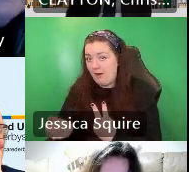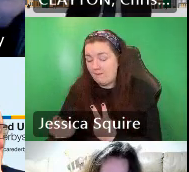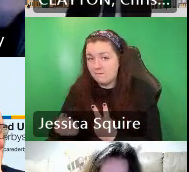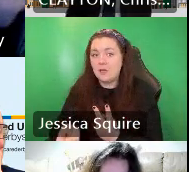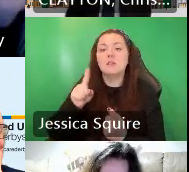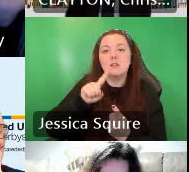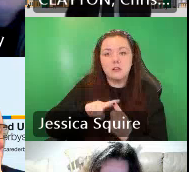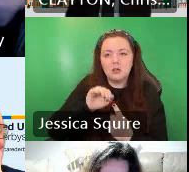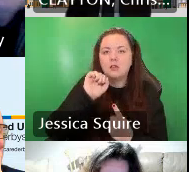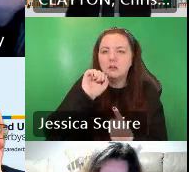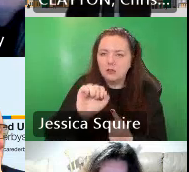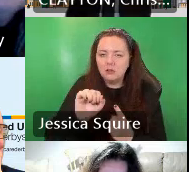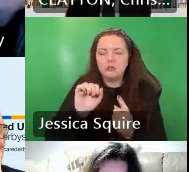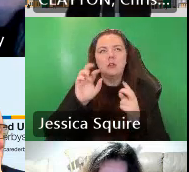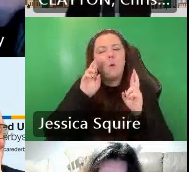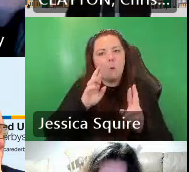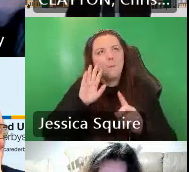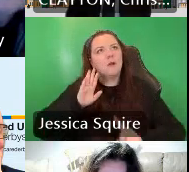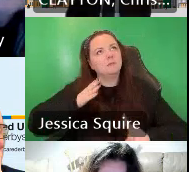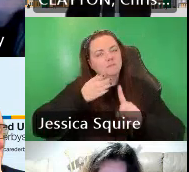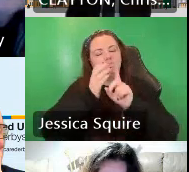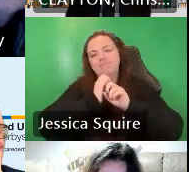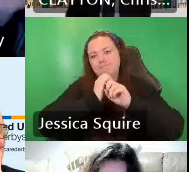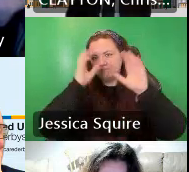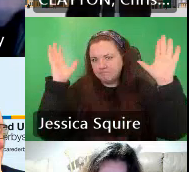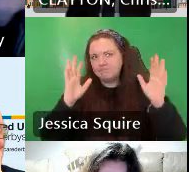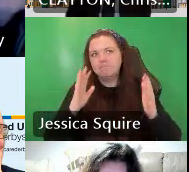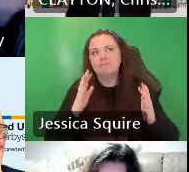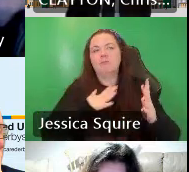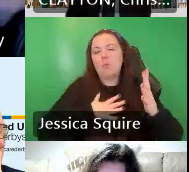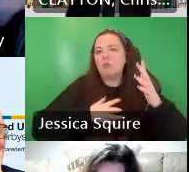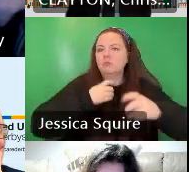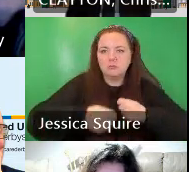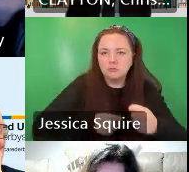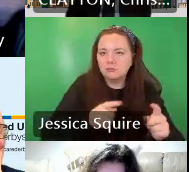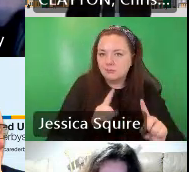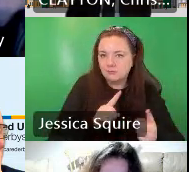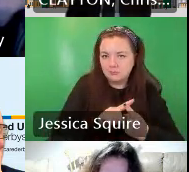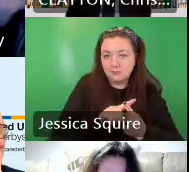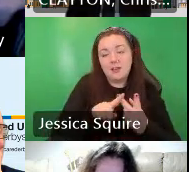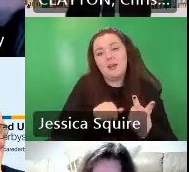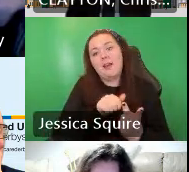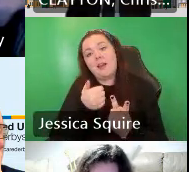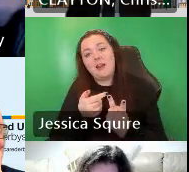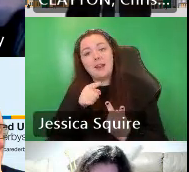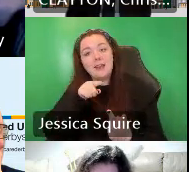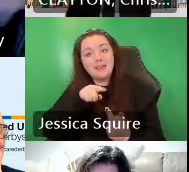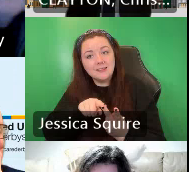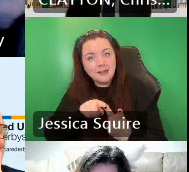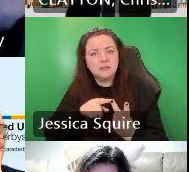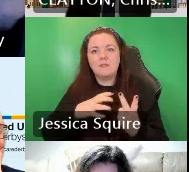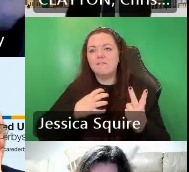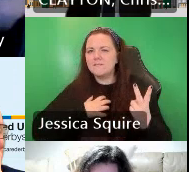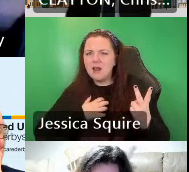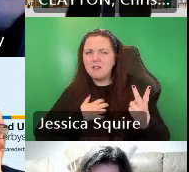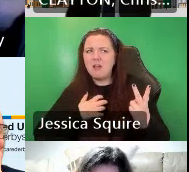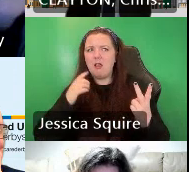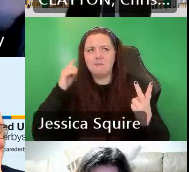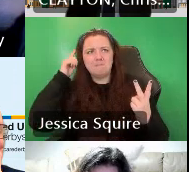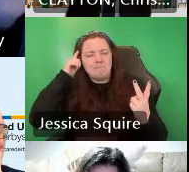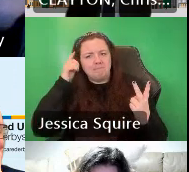what the hope. So what, again, talking about the aspirations, where do we want to be? And the next question is talking about what fears might be. So just keep that in the back